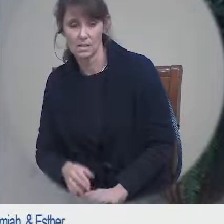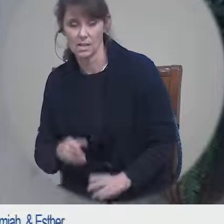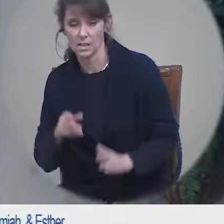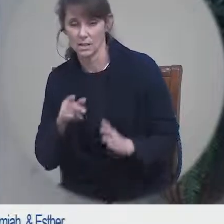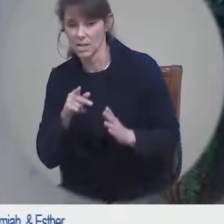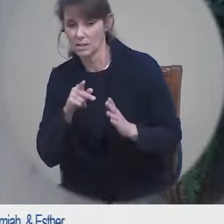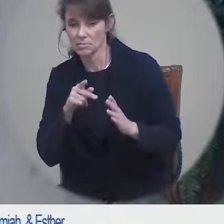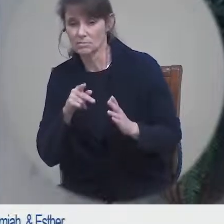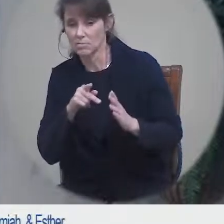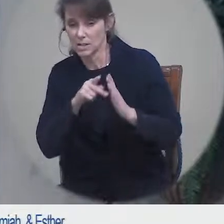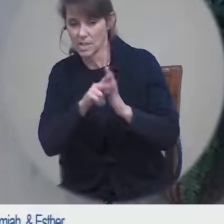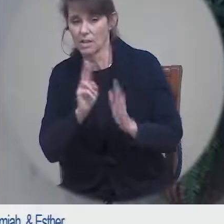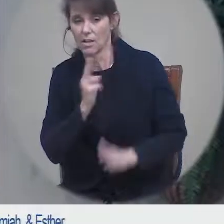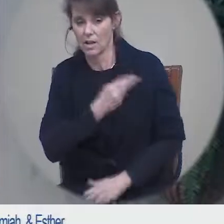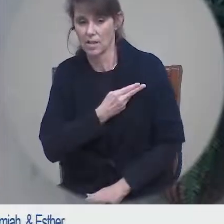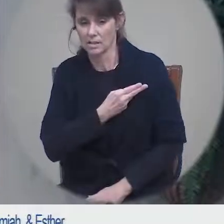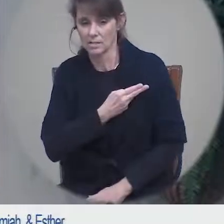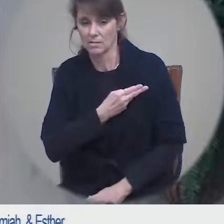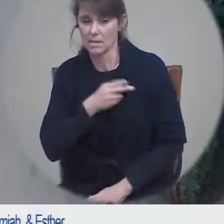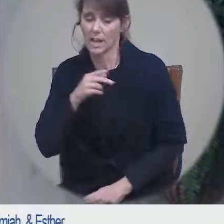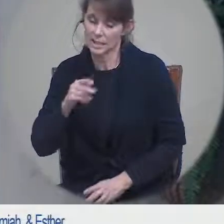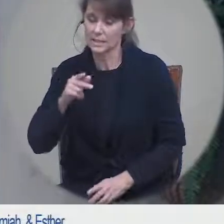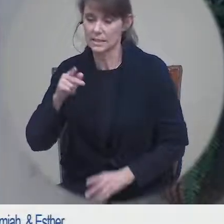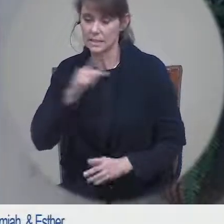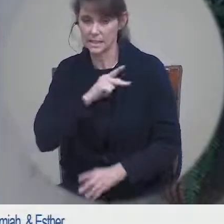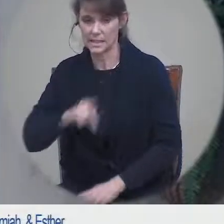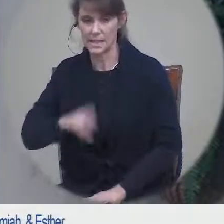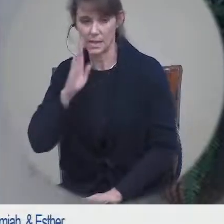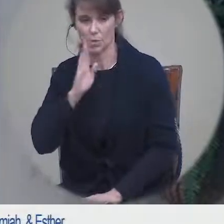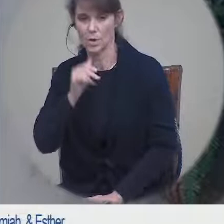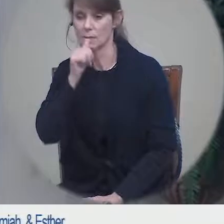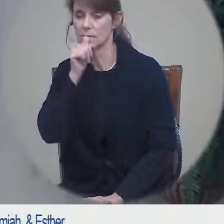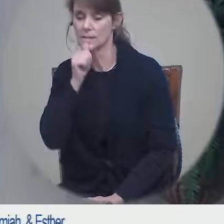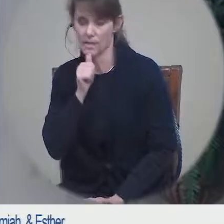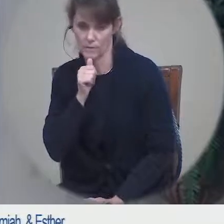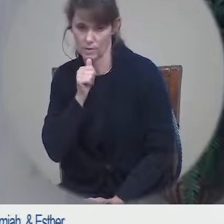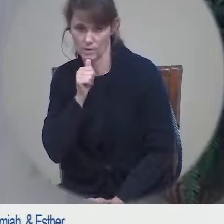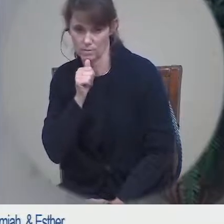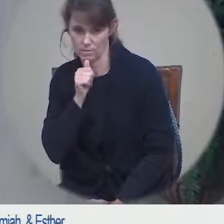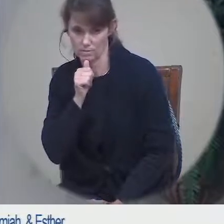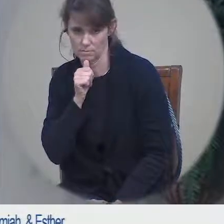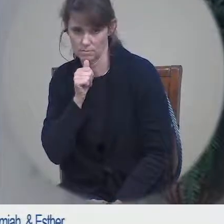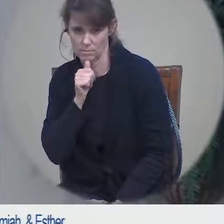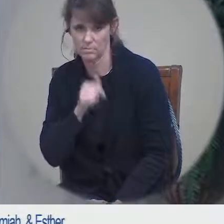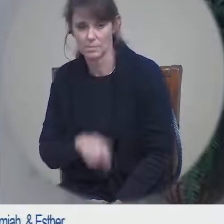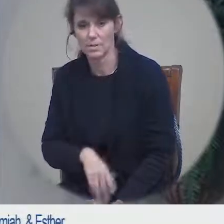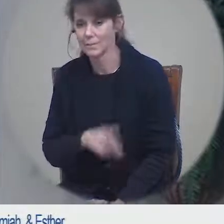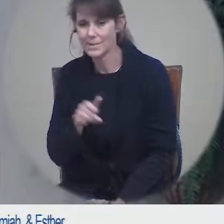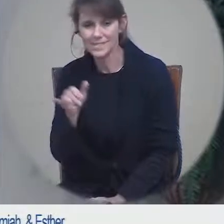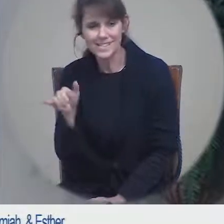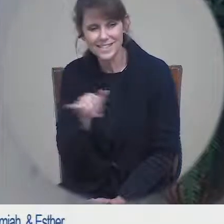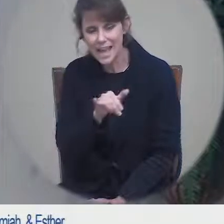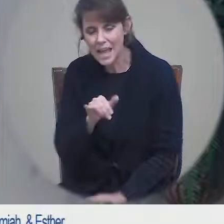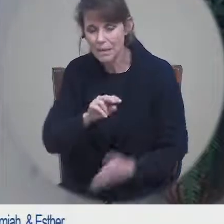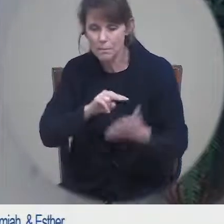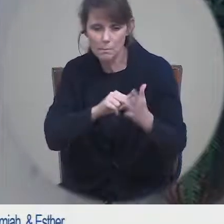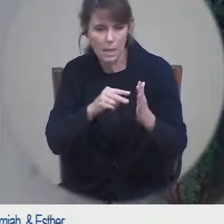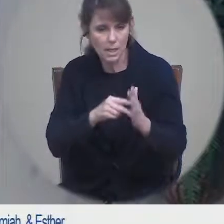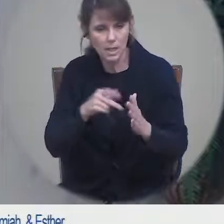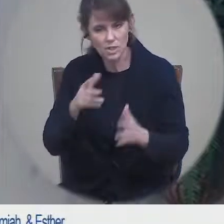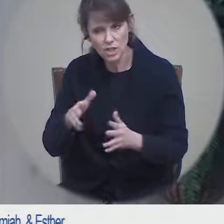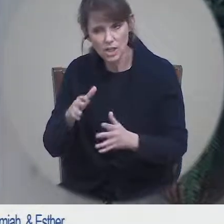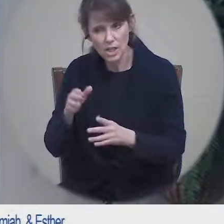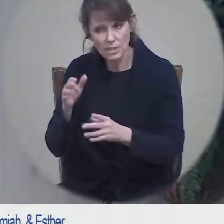it's the same thought, really, to some degree. She's appealing to the logic of the king, and even in